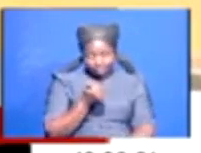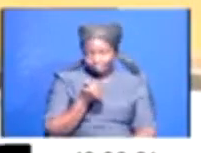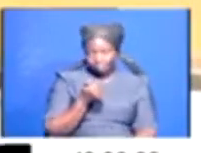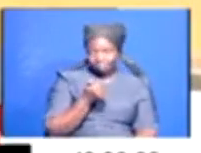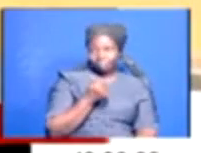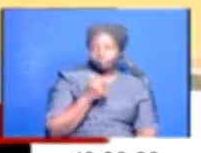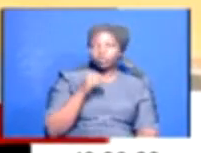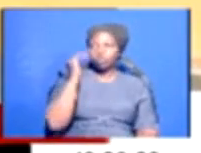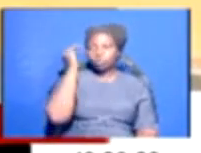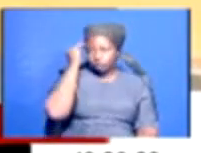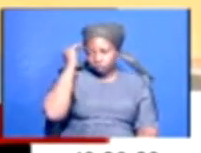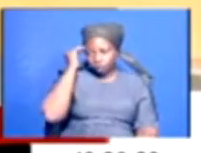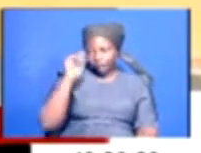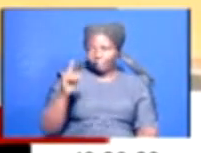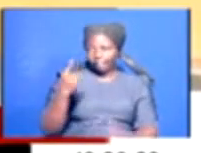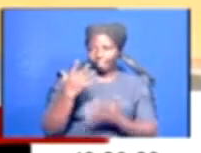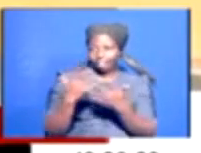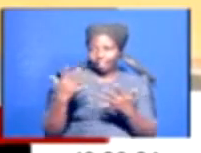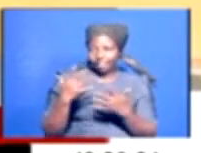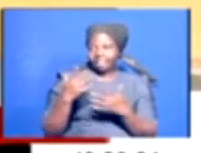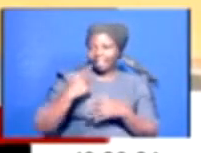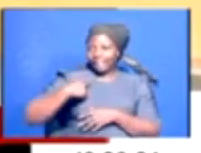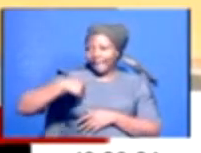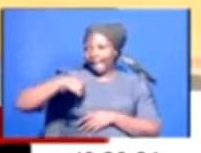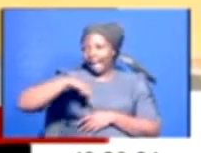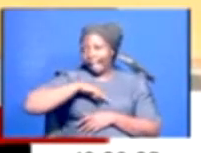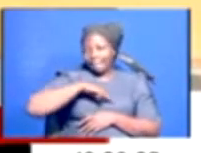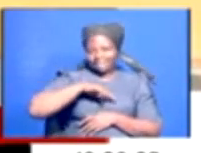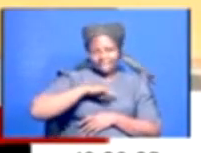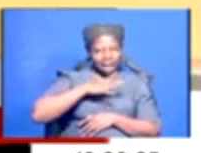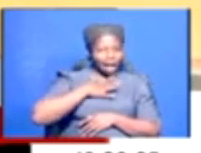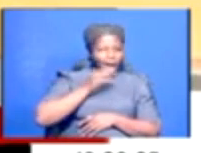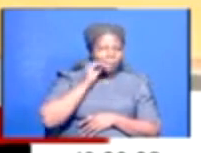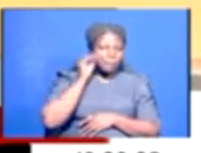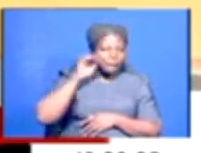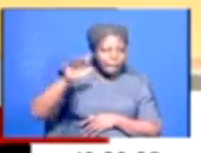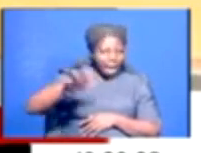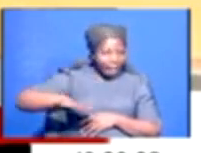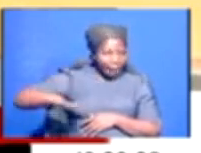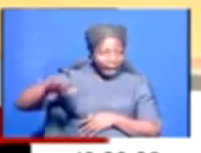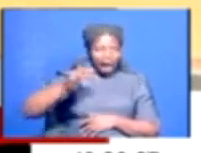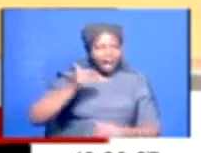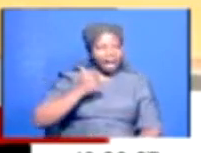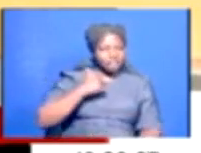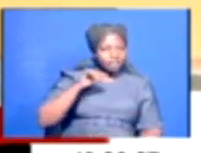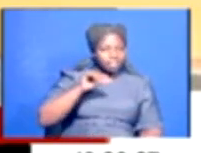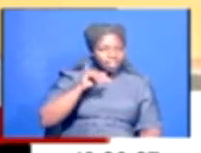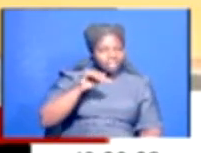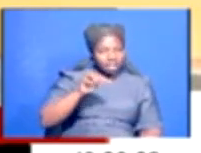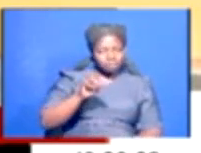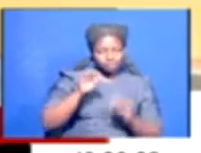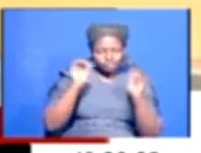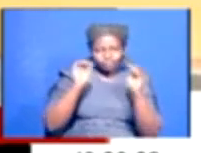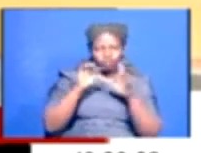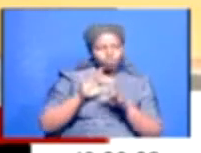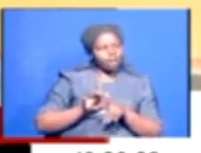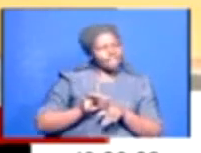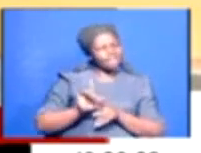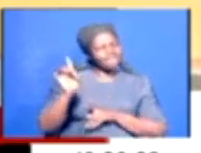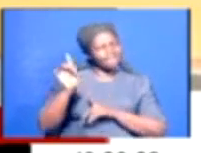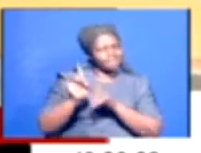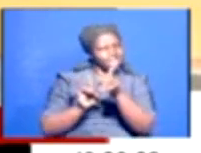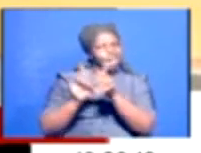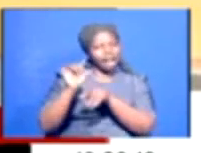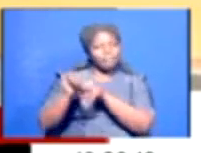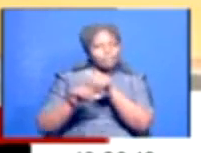first the thing, we don't have gym in our place. Mm-hmm. You travel almost 50 kilometers